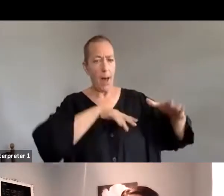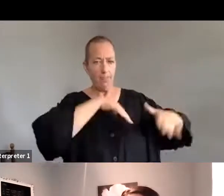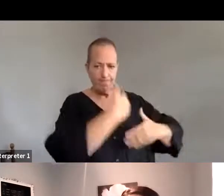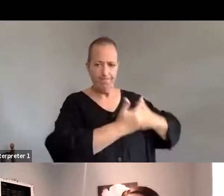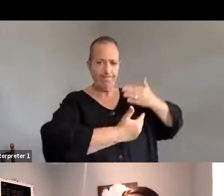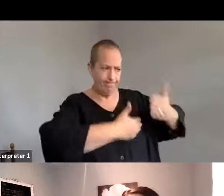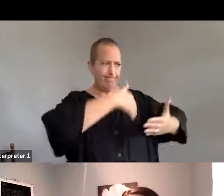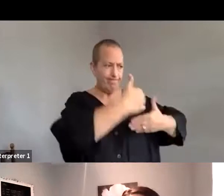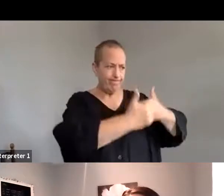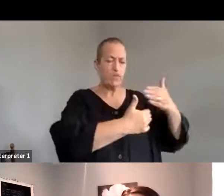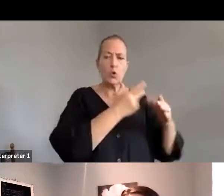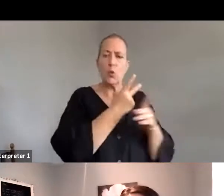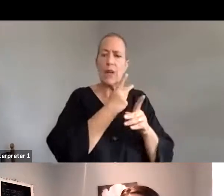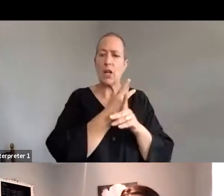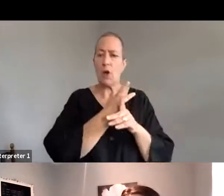the ADA applies.